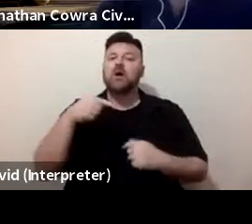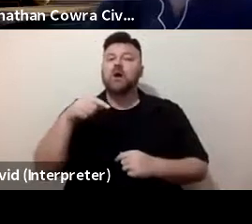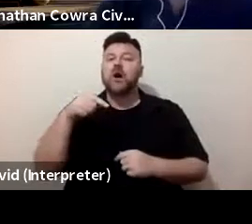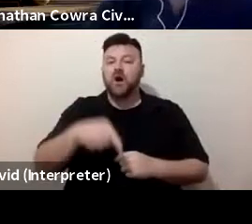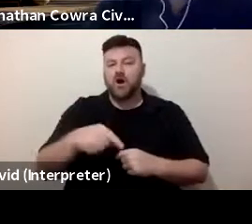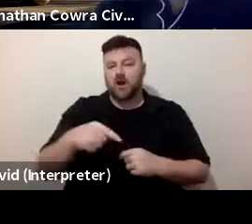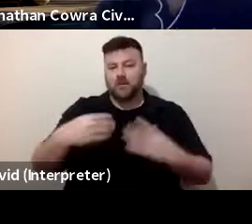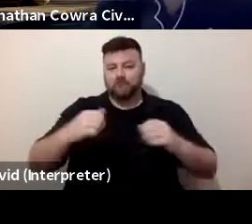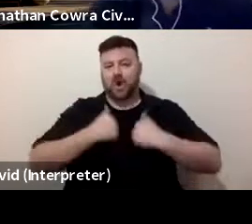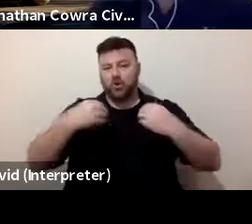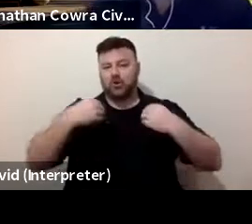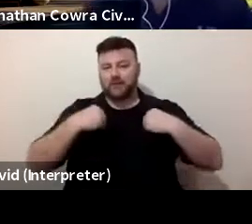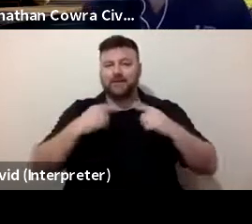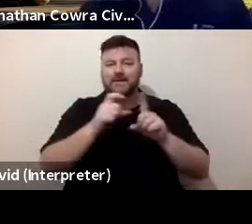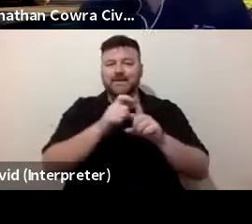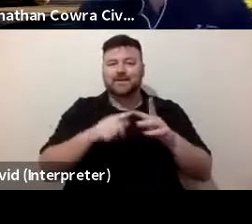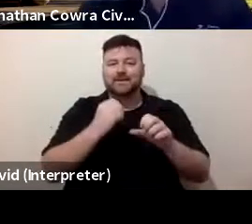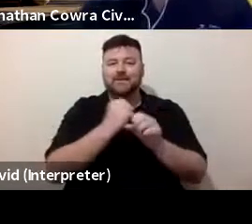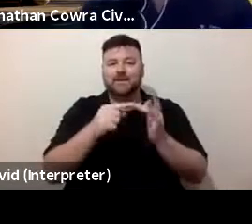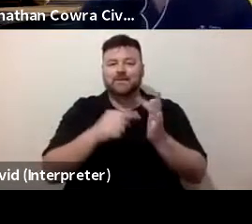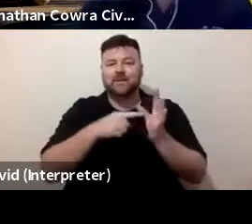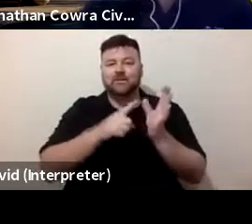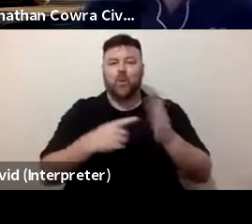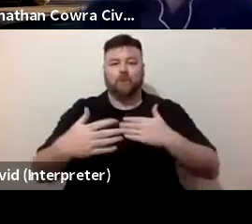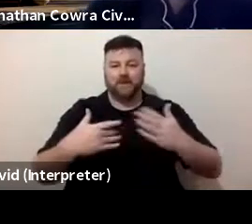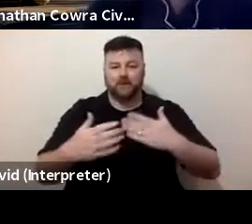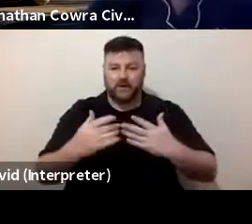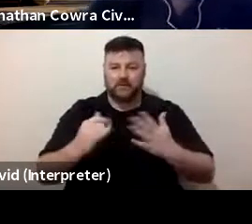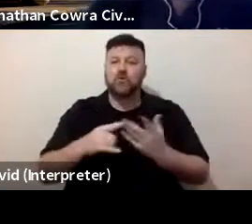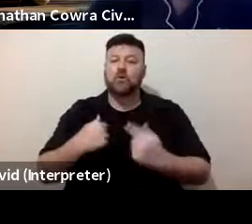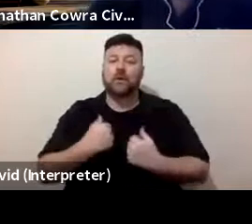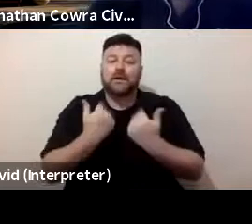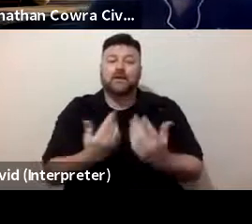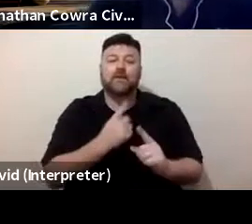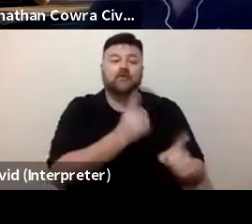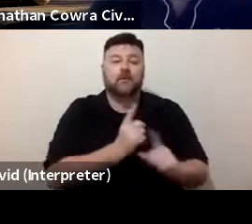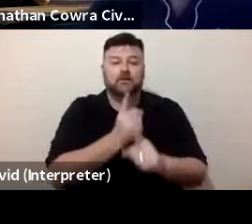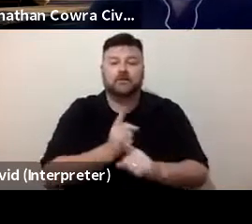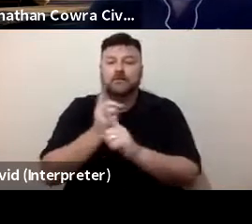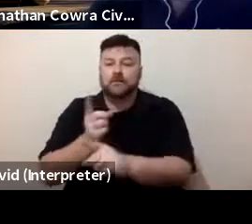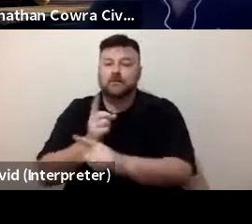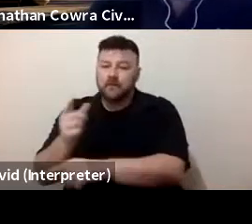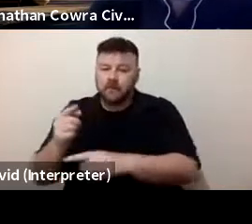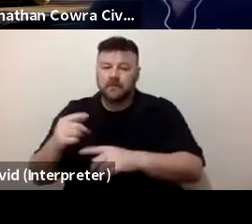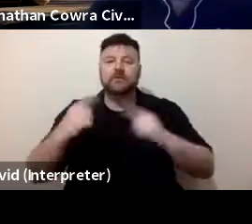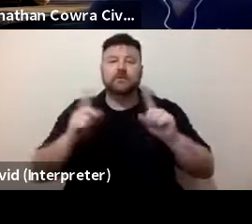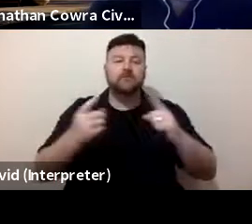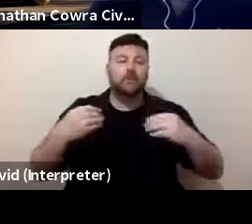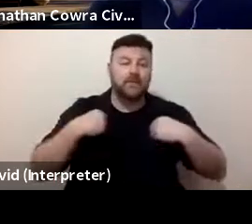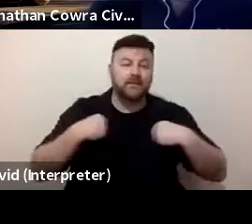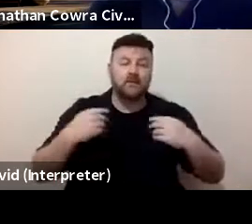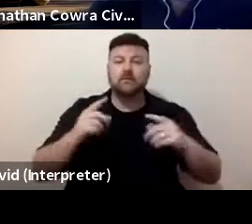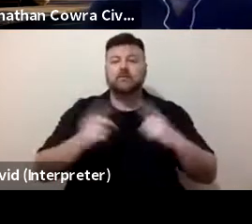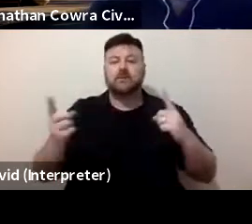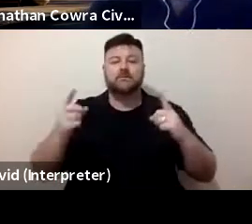We're a digital management consultancy. So we advise a lot of businesses and business leaders on their